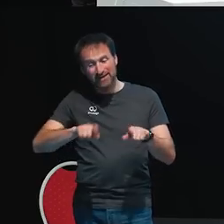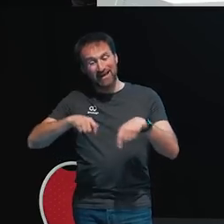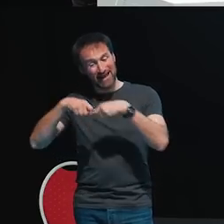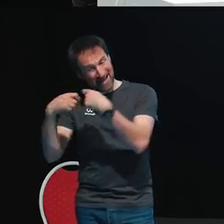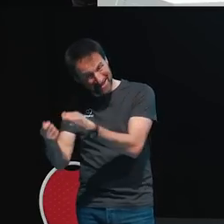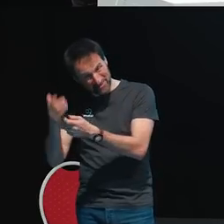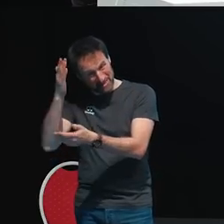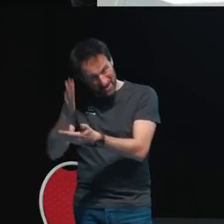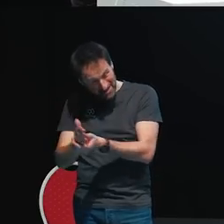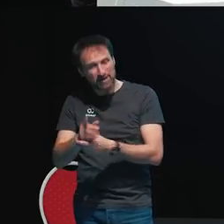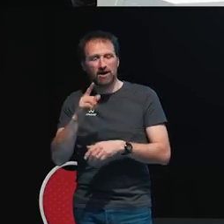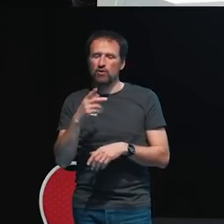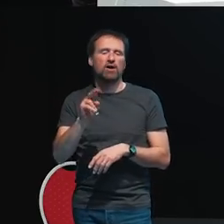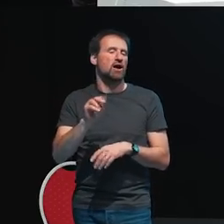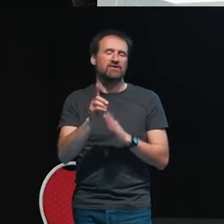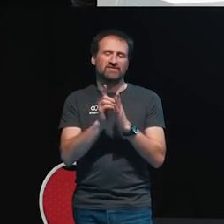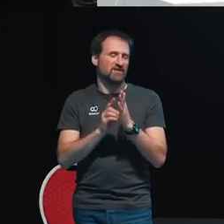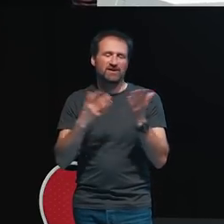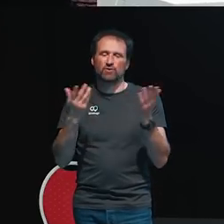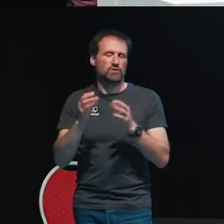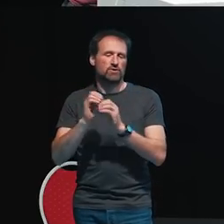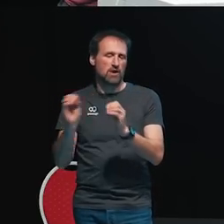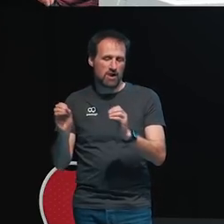it's safe that way.